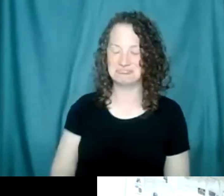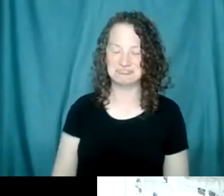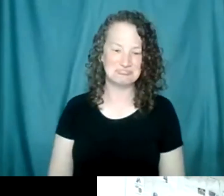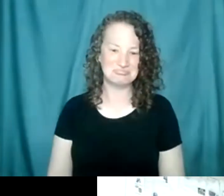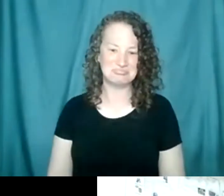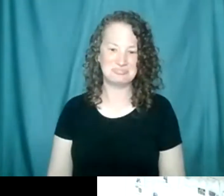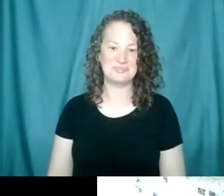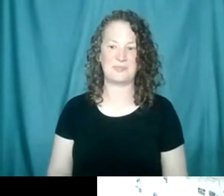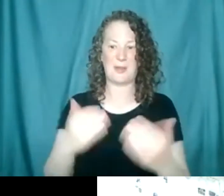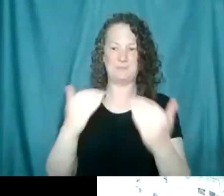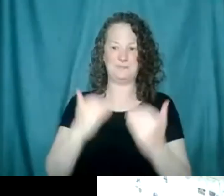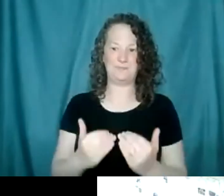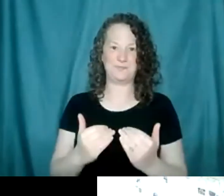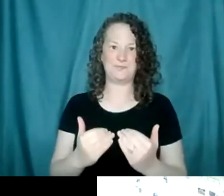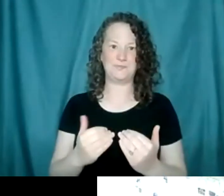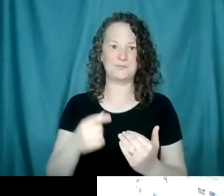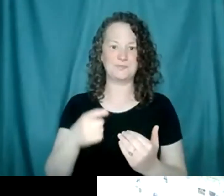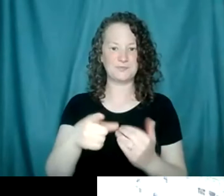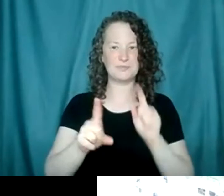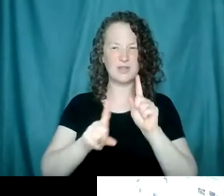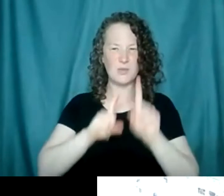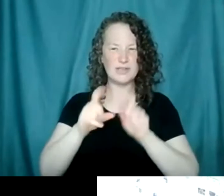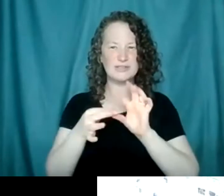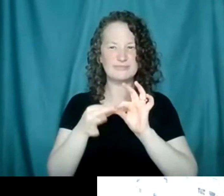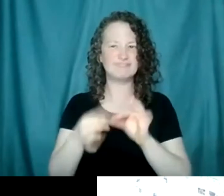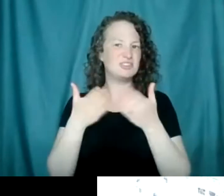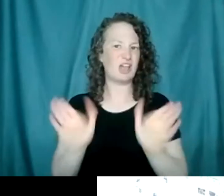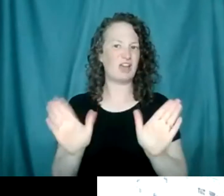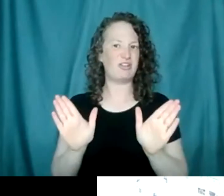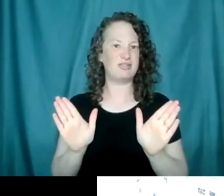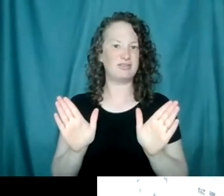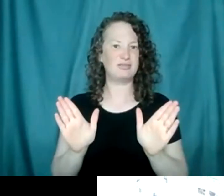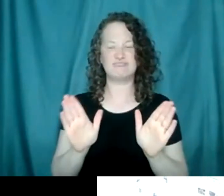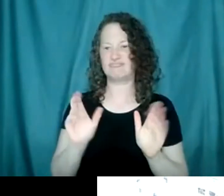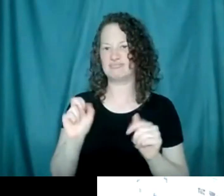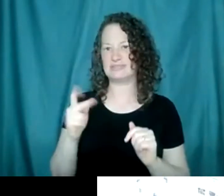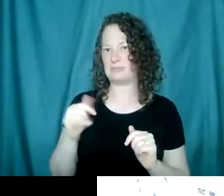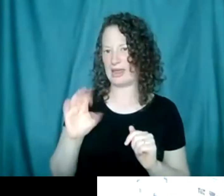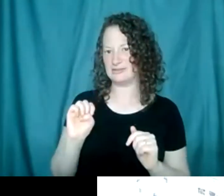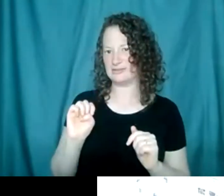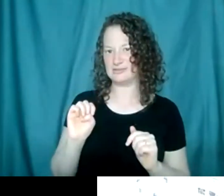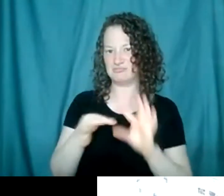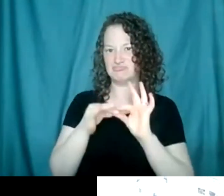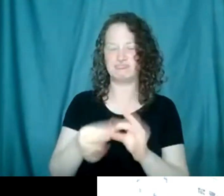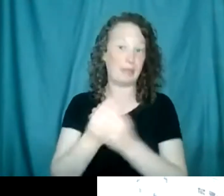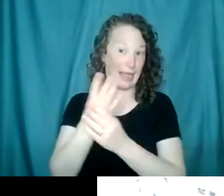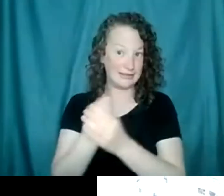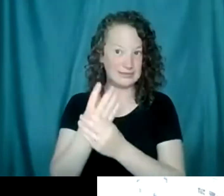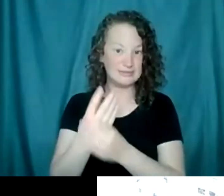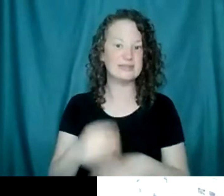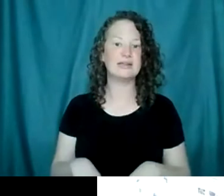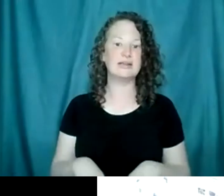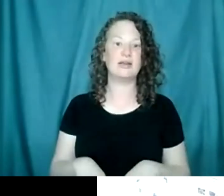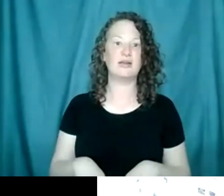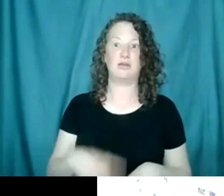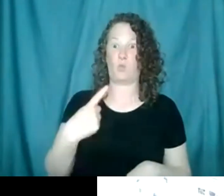So we're going to move on to, there's some questions about just sort of general space questions relating to plants. And a really good one,